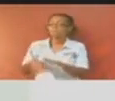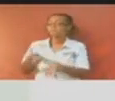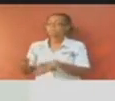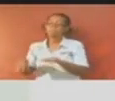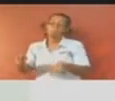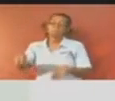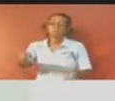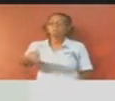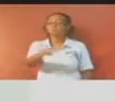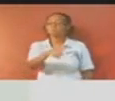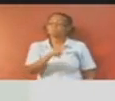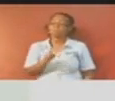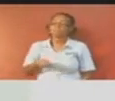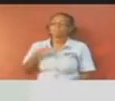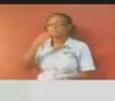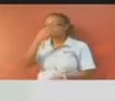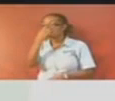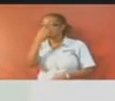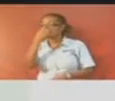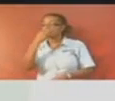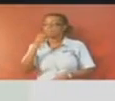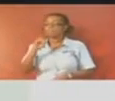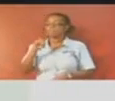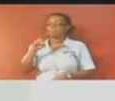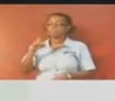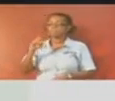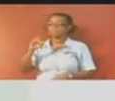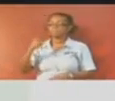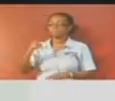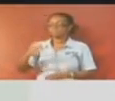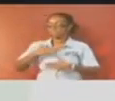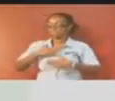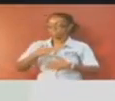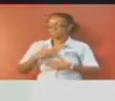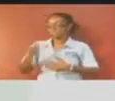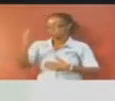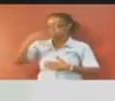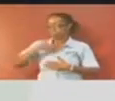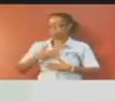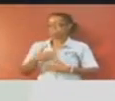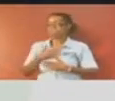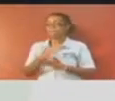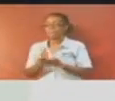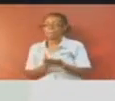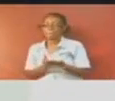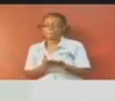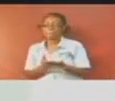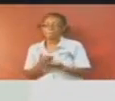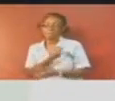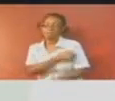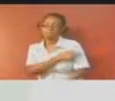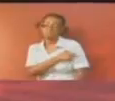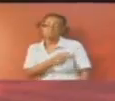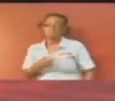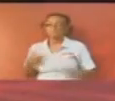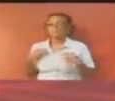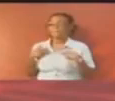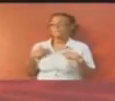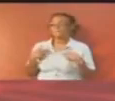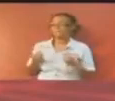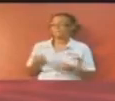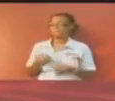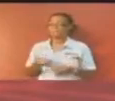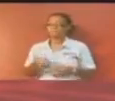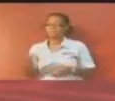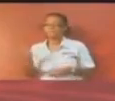times intermittently. These persons may have what we call coexisting medical conditions or unable to isolate at home. The